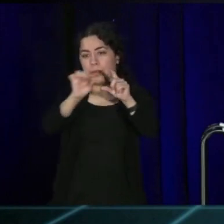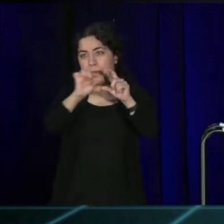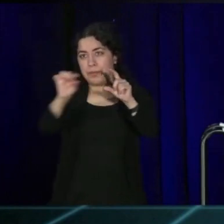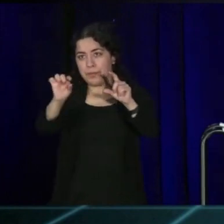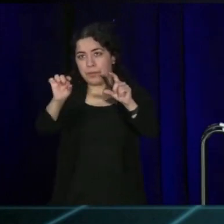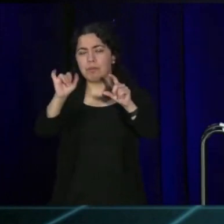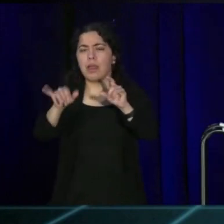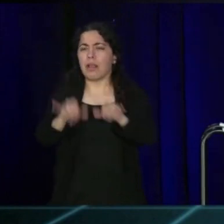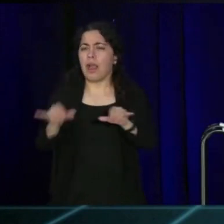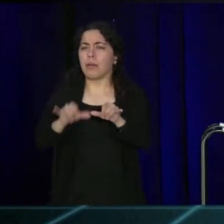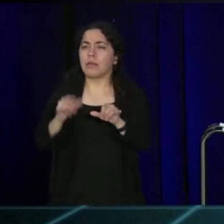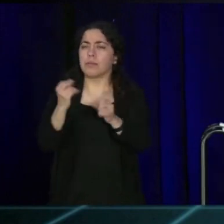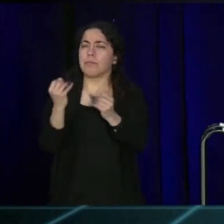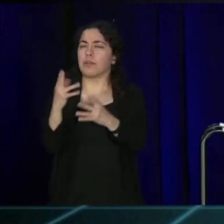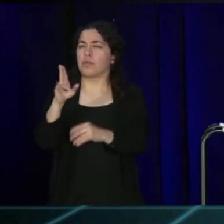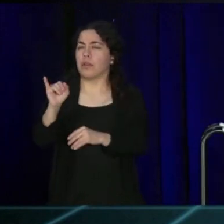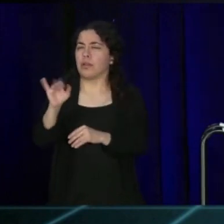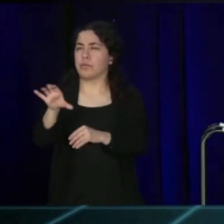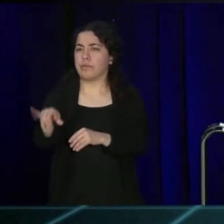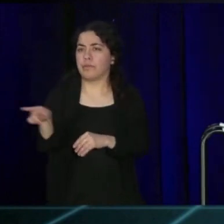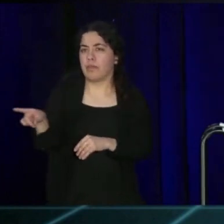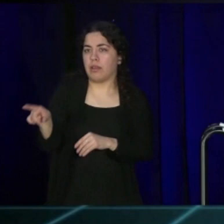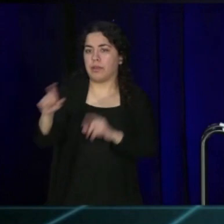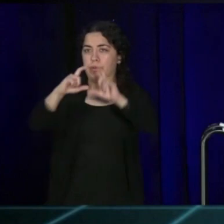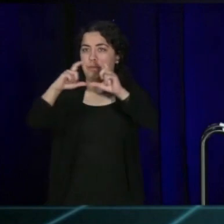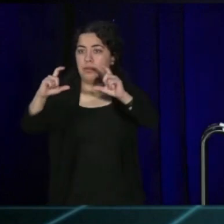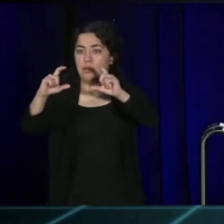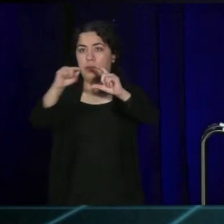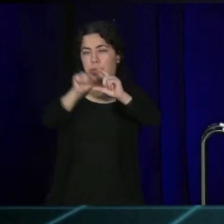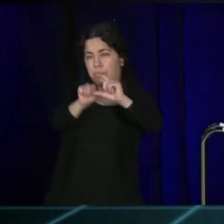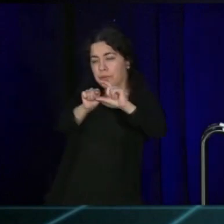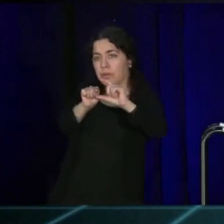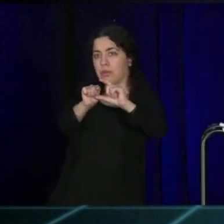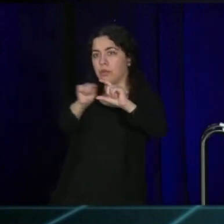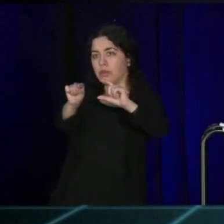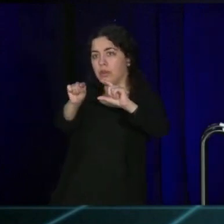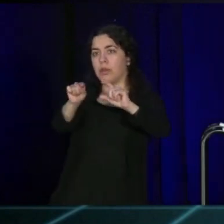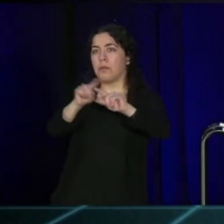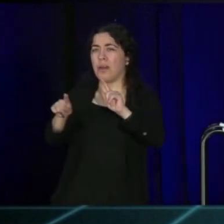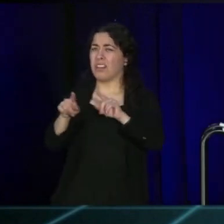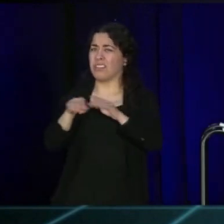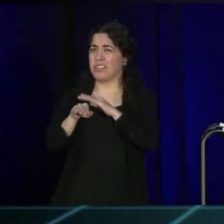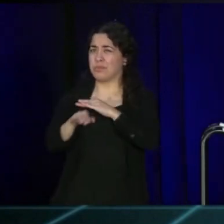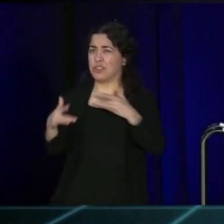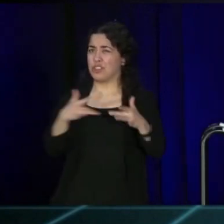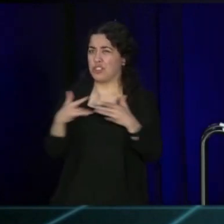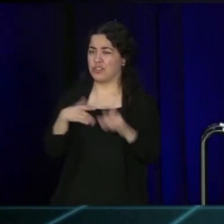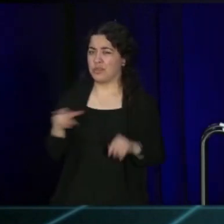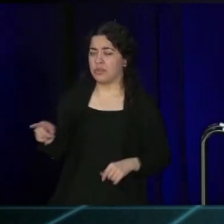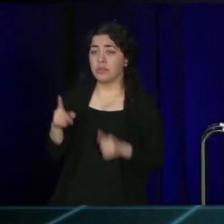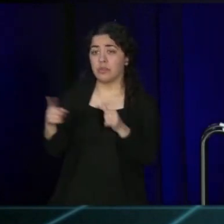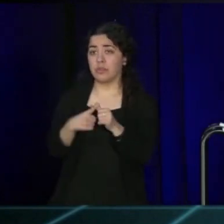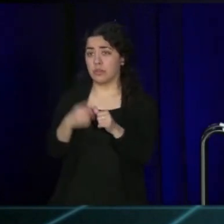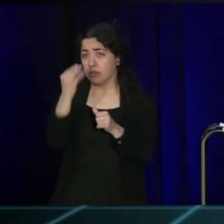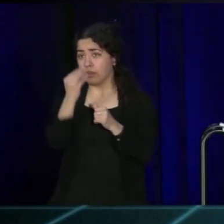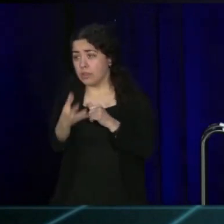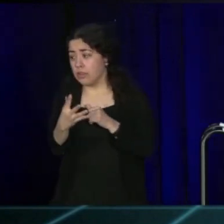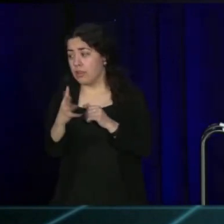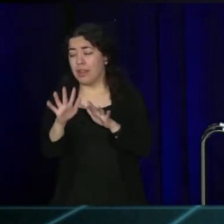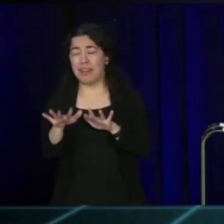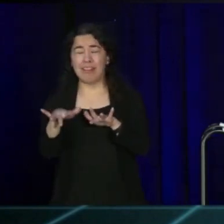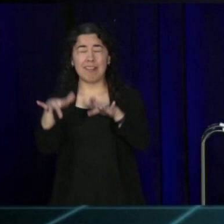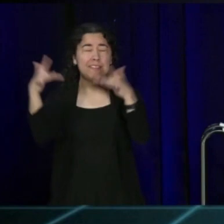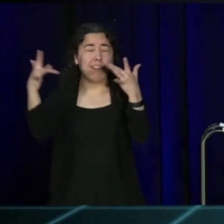can see a lot of UIs doing that. It has several important accessibility concerns. First of all, they are a lighter shade of gray, so they are